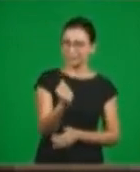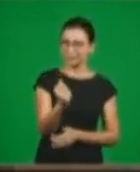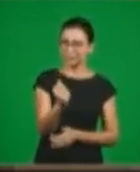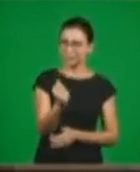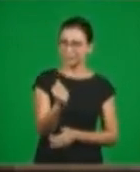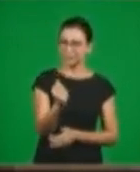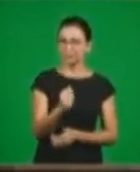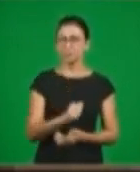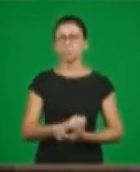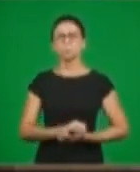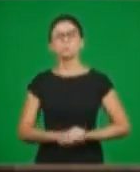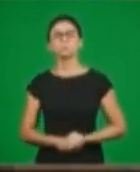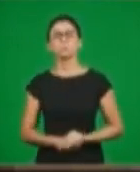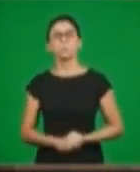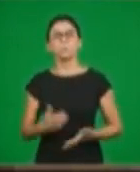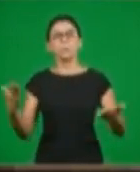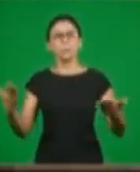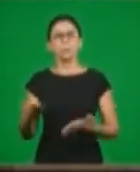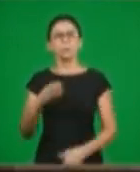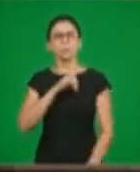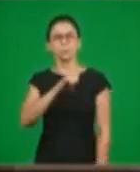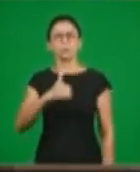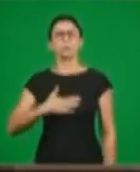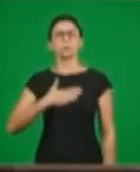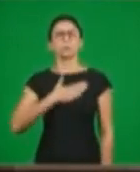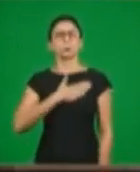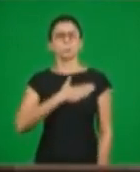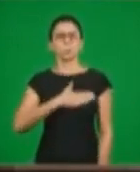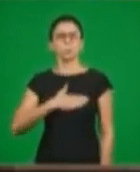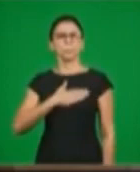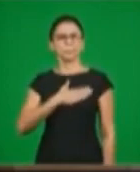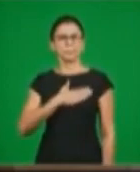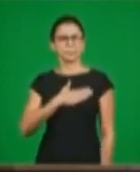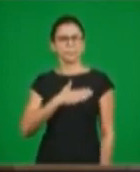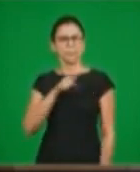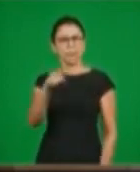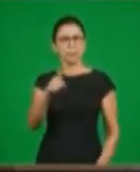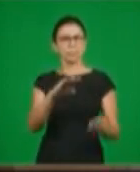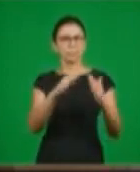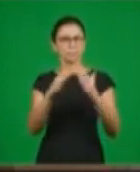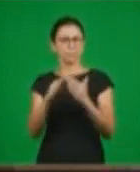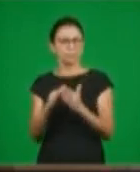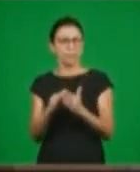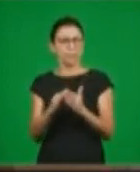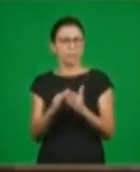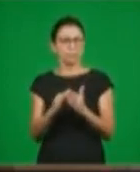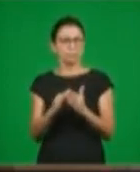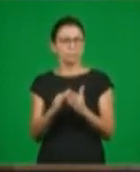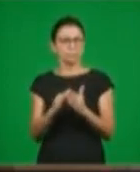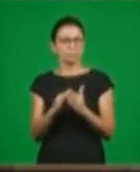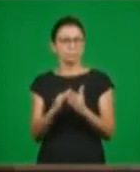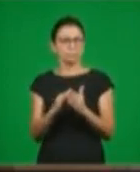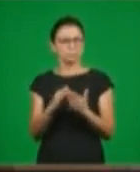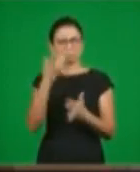point, this place that could stay or not, and this place,